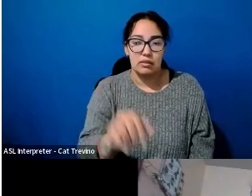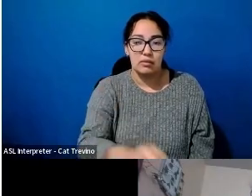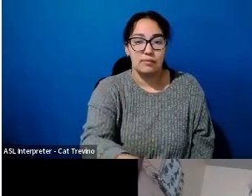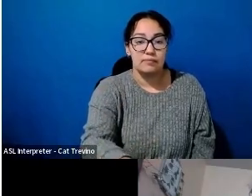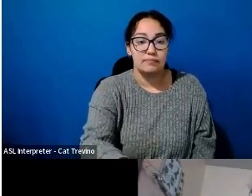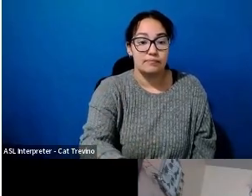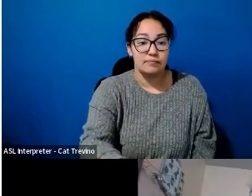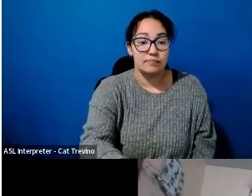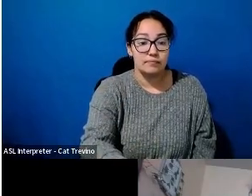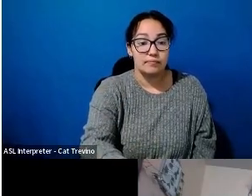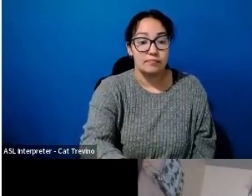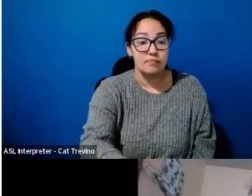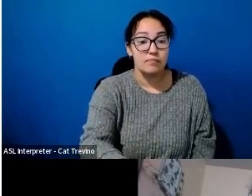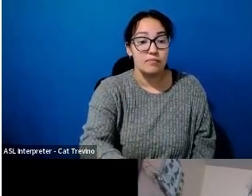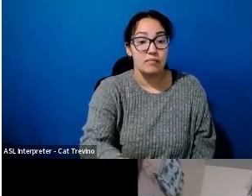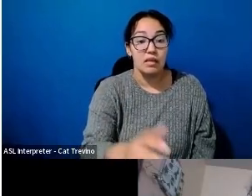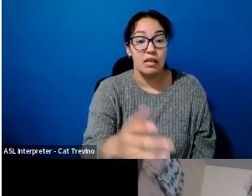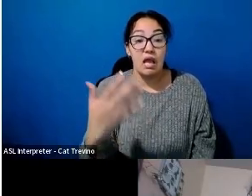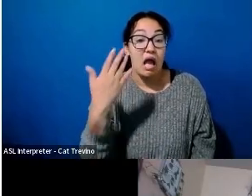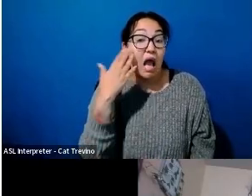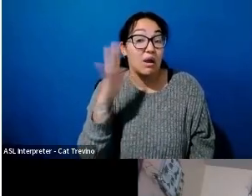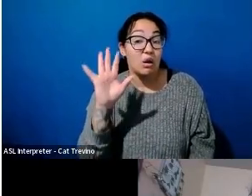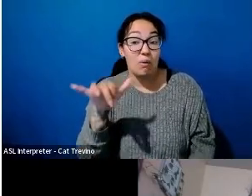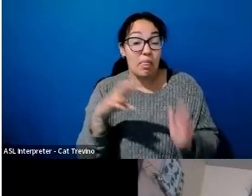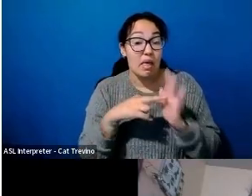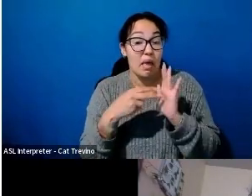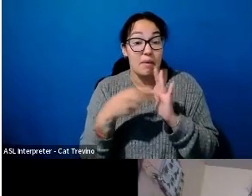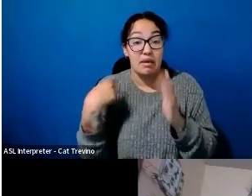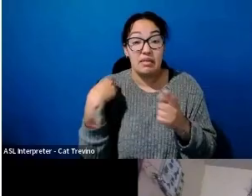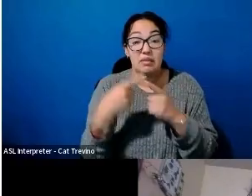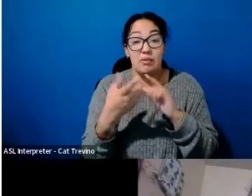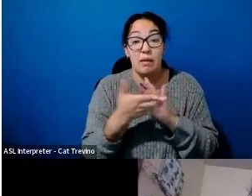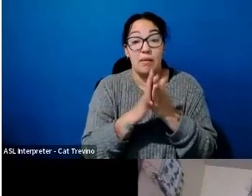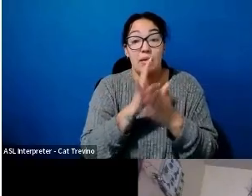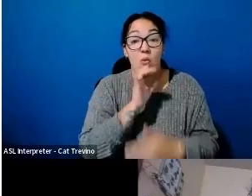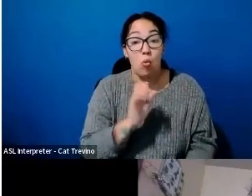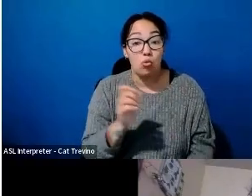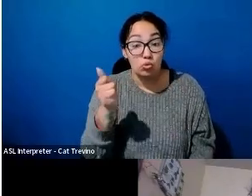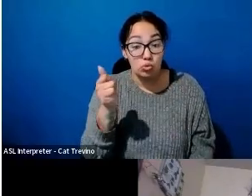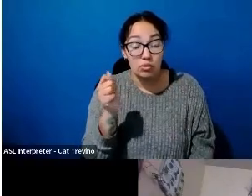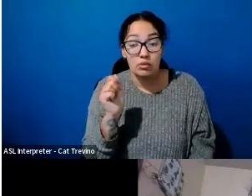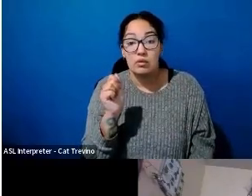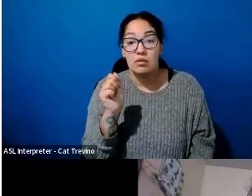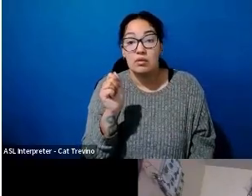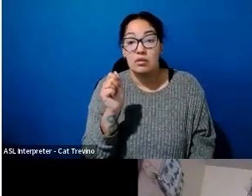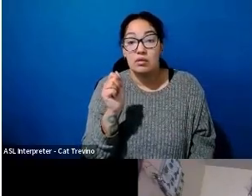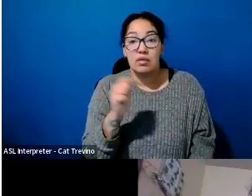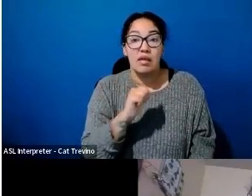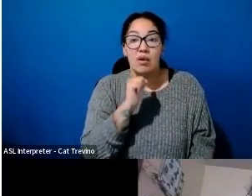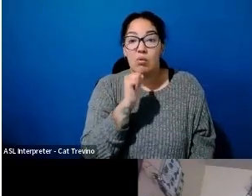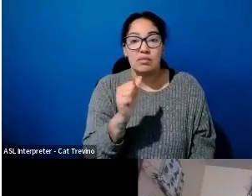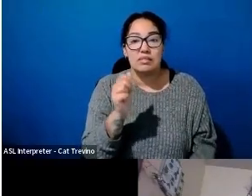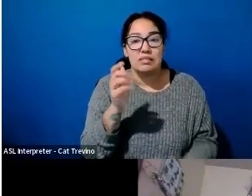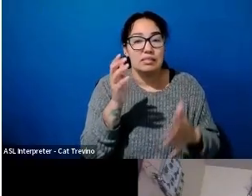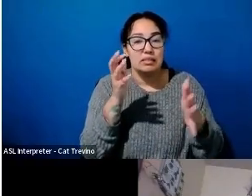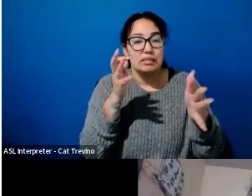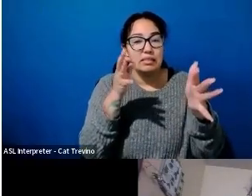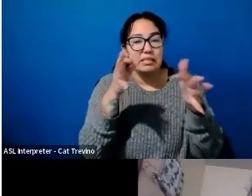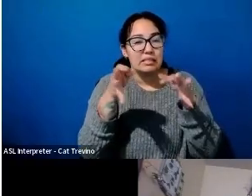I didn't really know what sex trafficking was until I got older. It wasn't really explained to